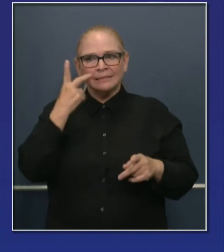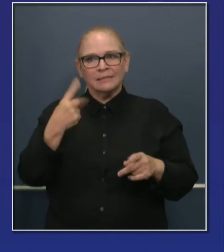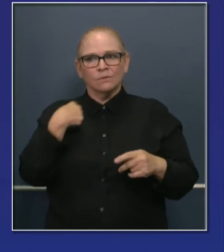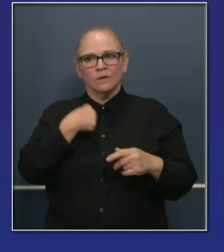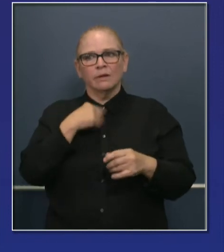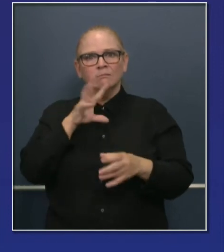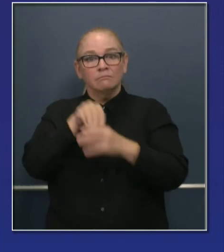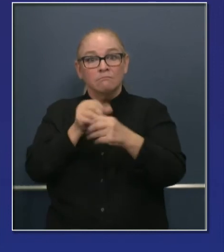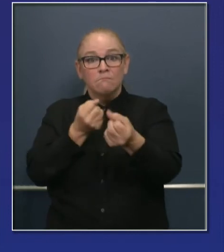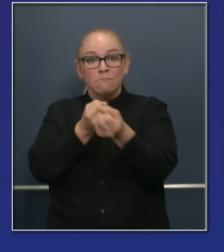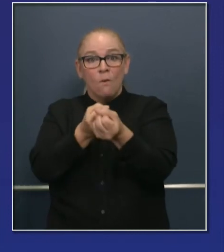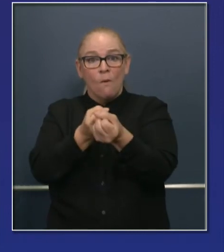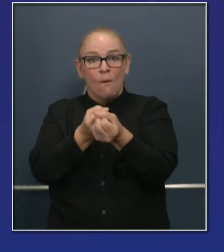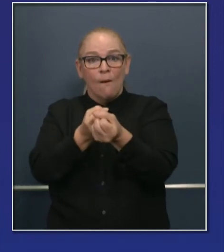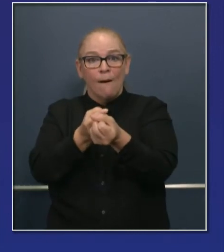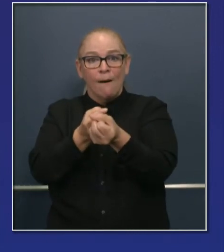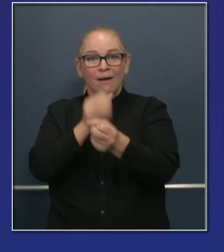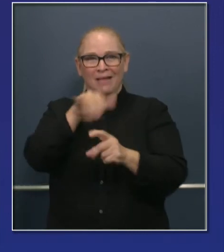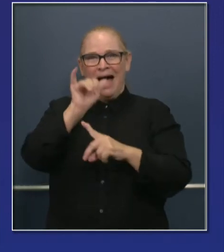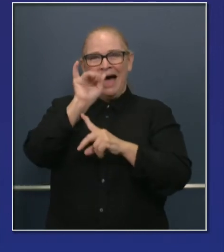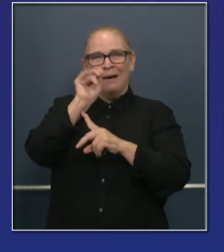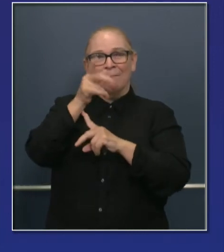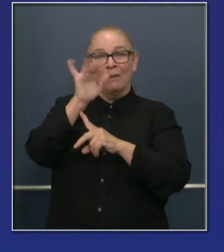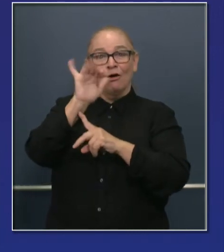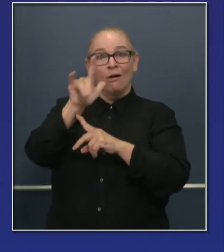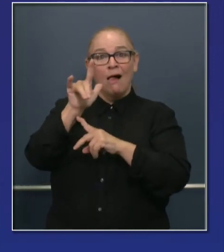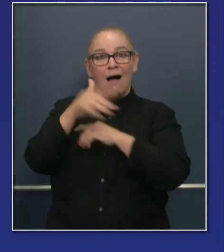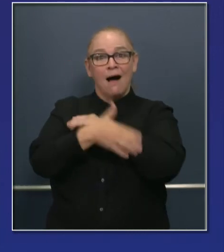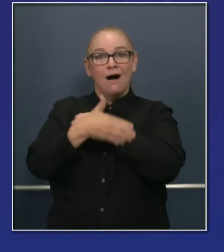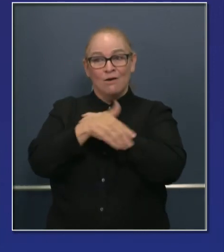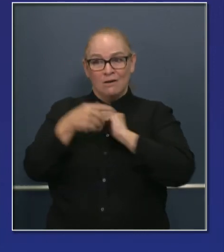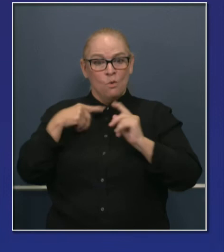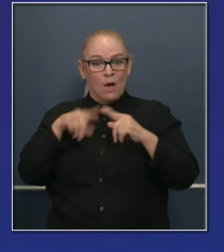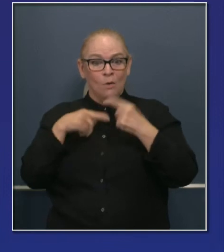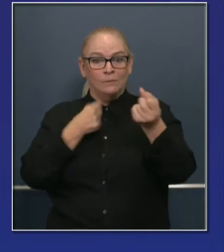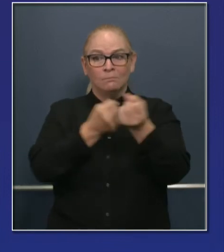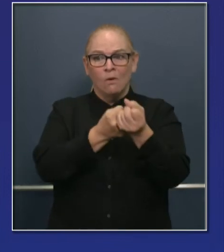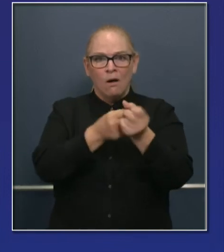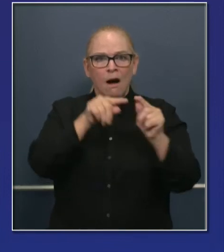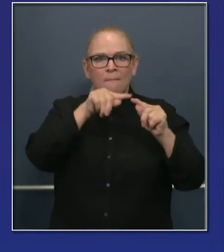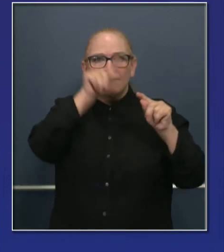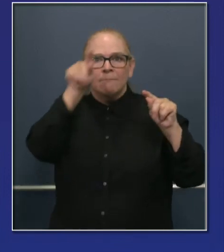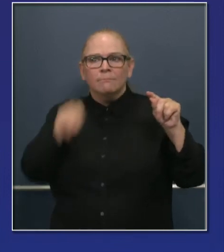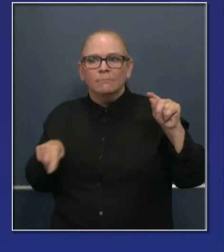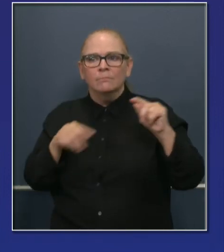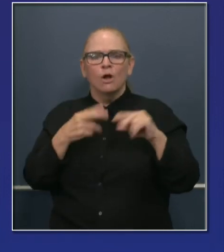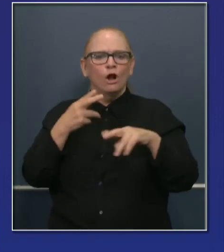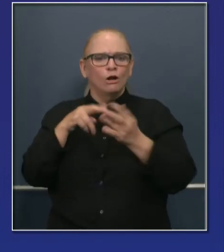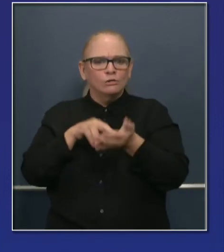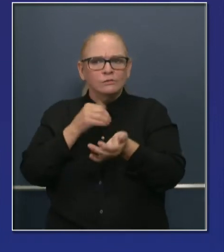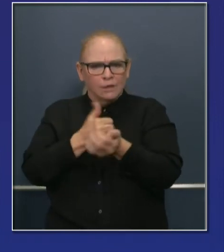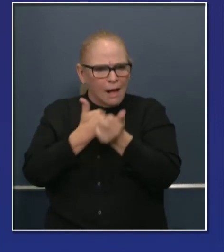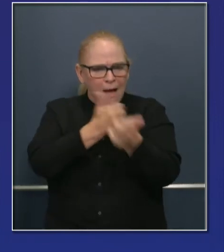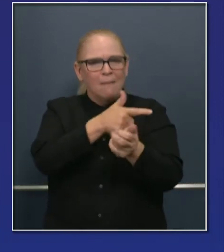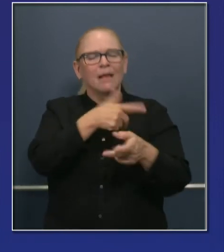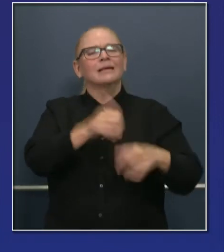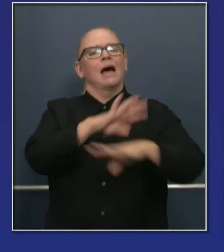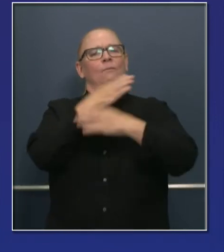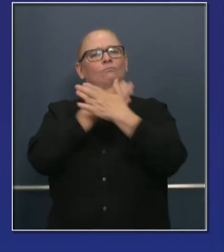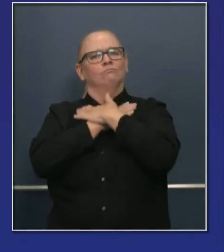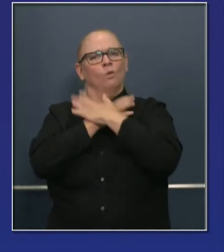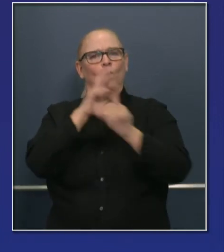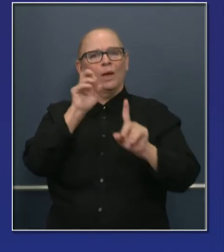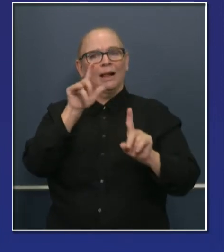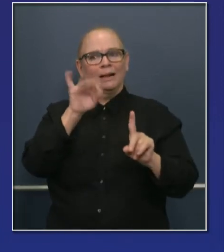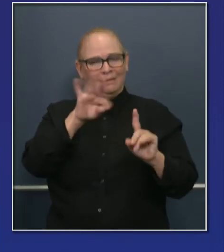personnel that we began to send in around June 3rd. Where we worked with not only state